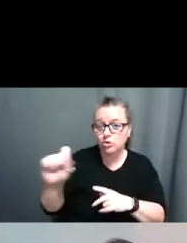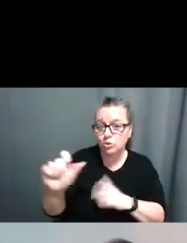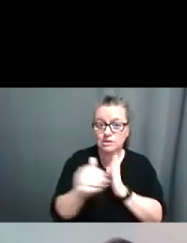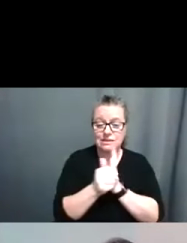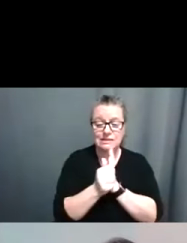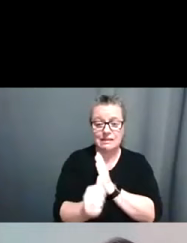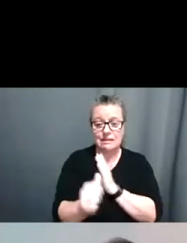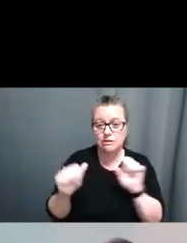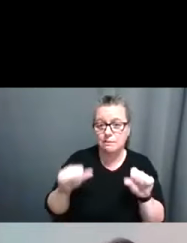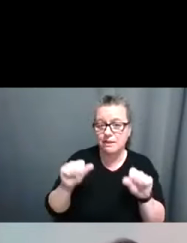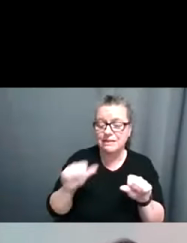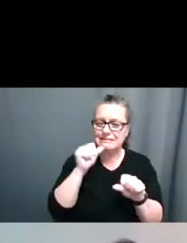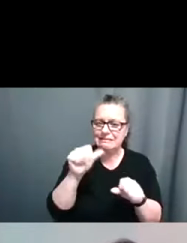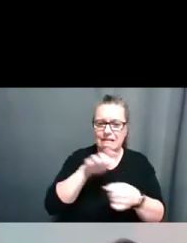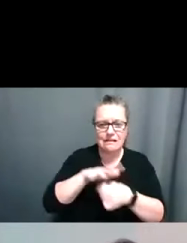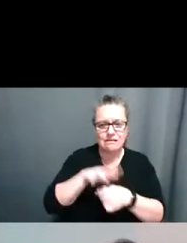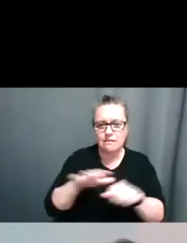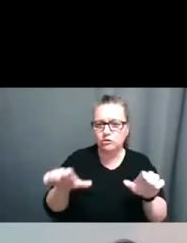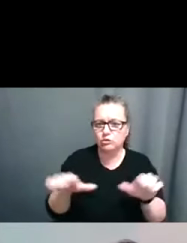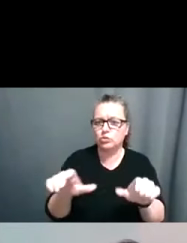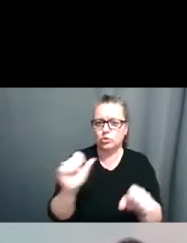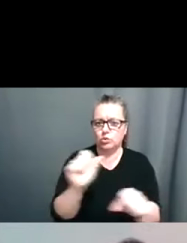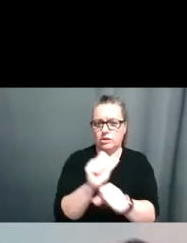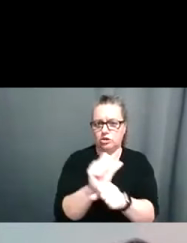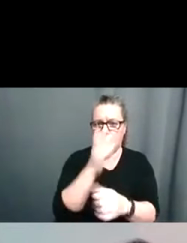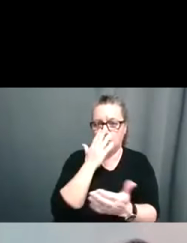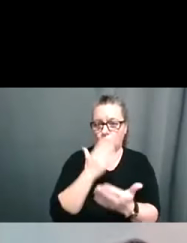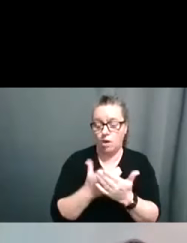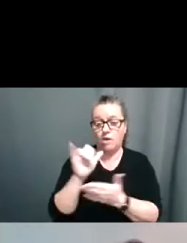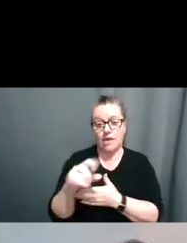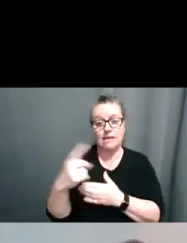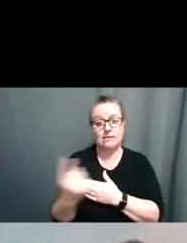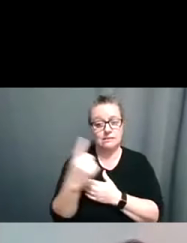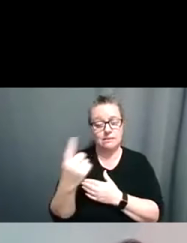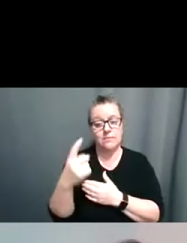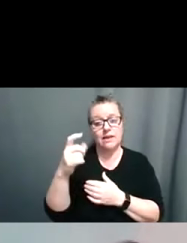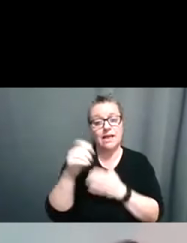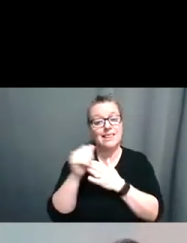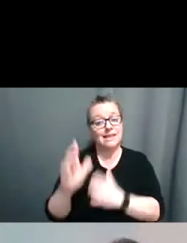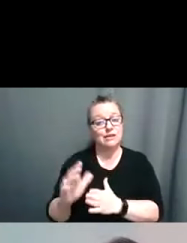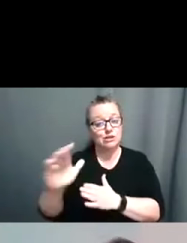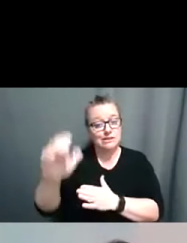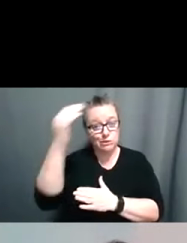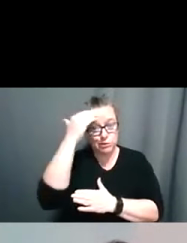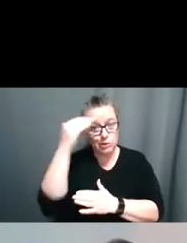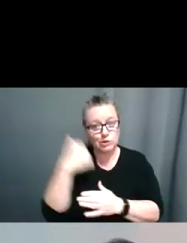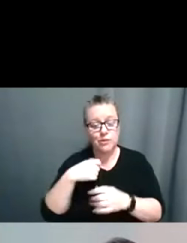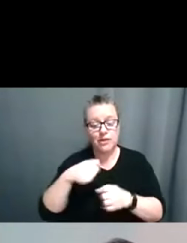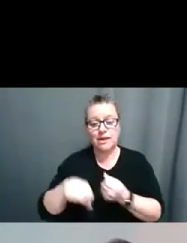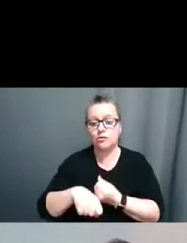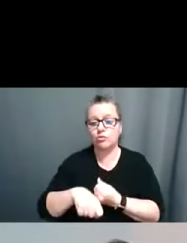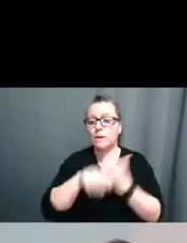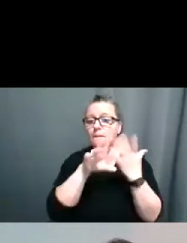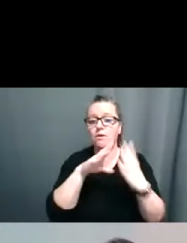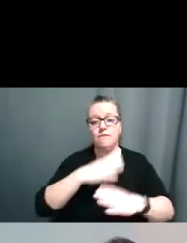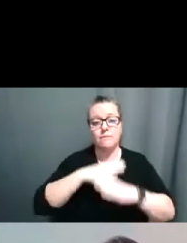aren't sufficient to do the job and do it well. And that's something leaders need to be aware of so that they can remove barriers and obtain